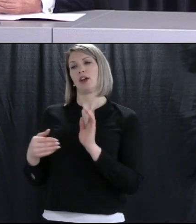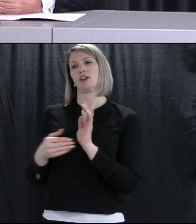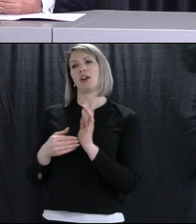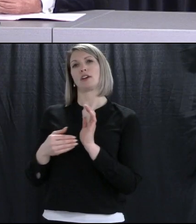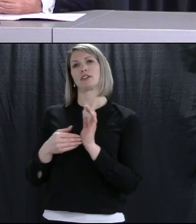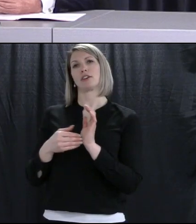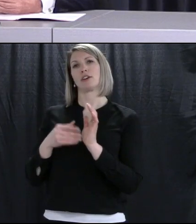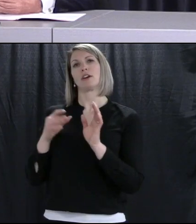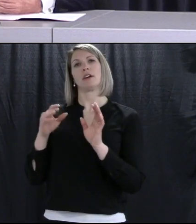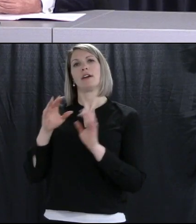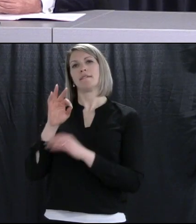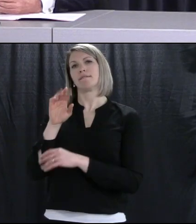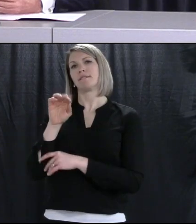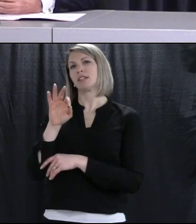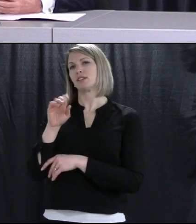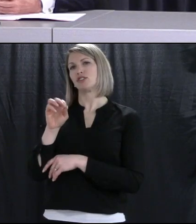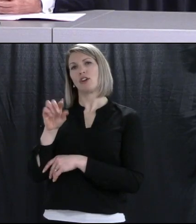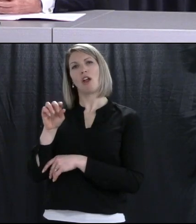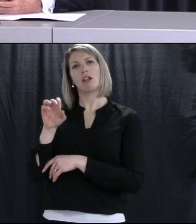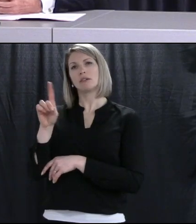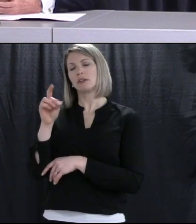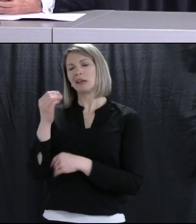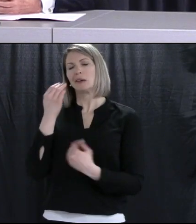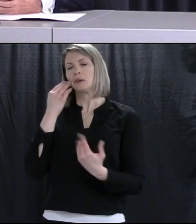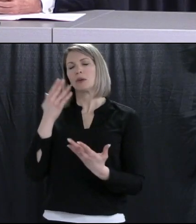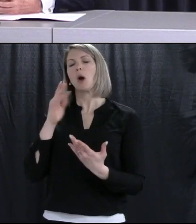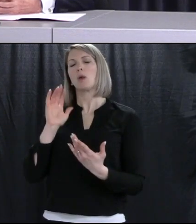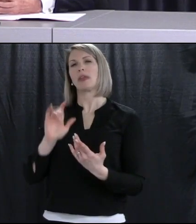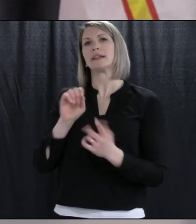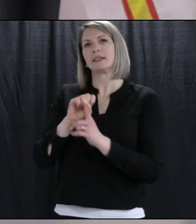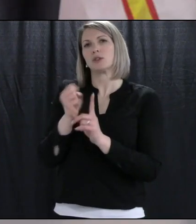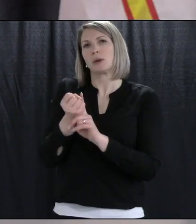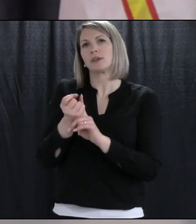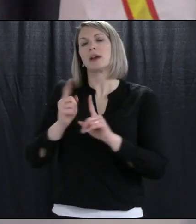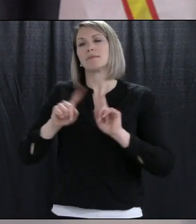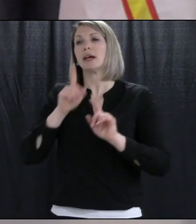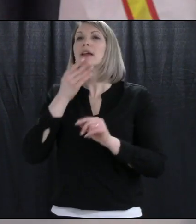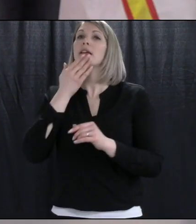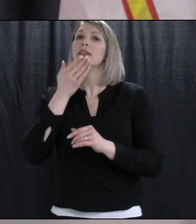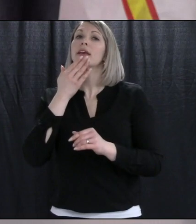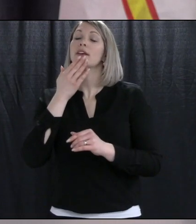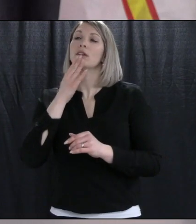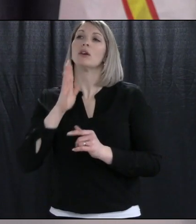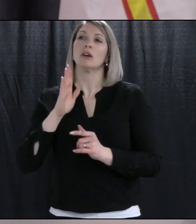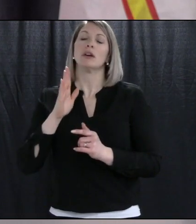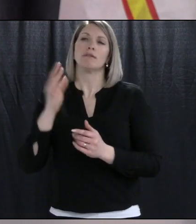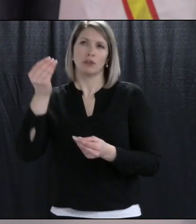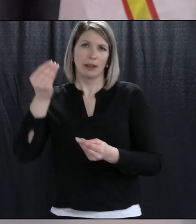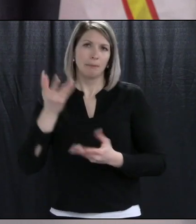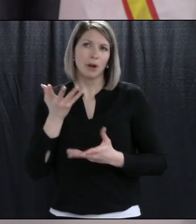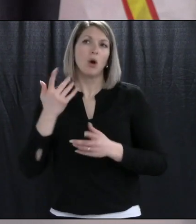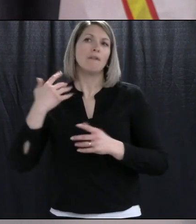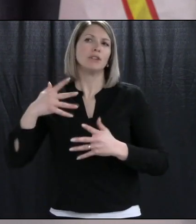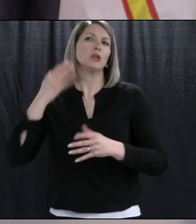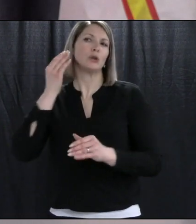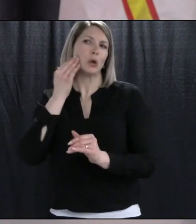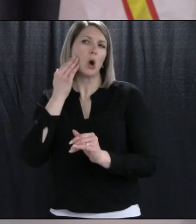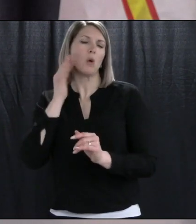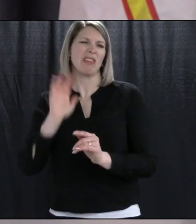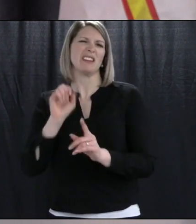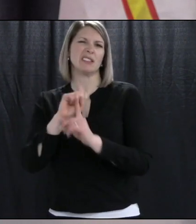the community that you're talking about. I'm aware of this, and we're working very closely now with that group to actually get the proper and